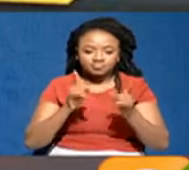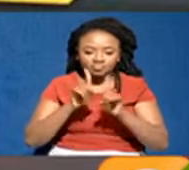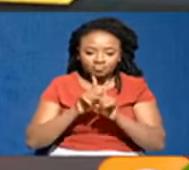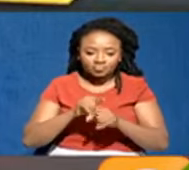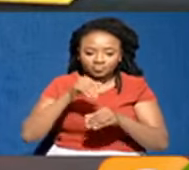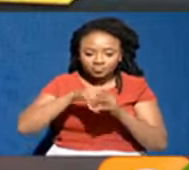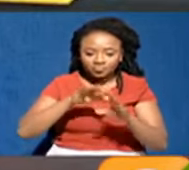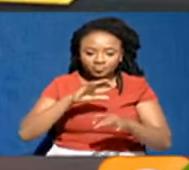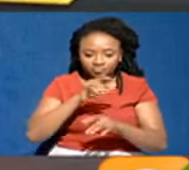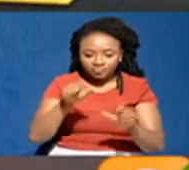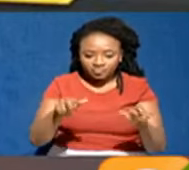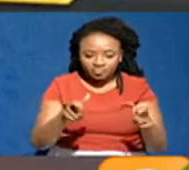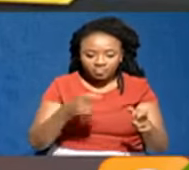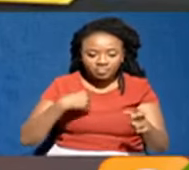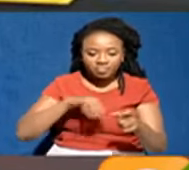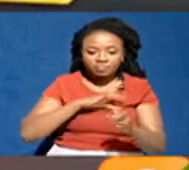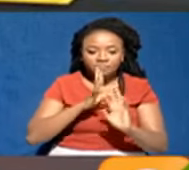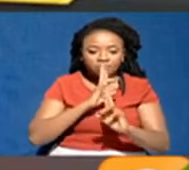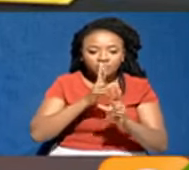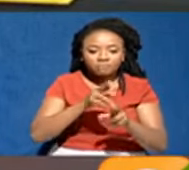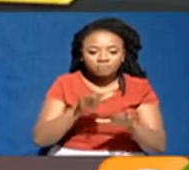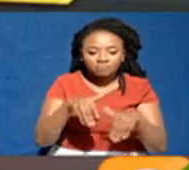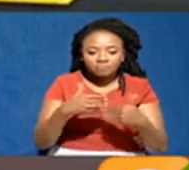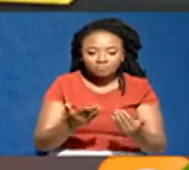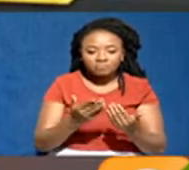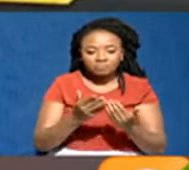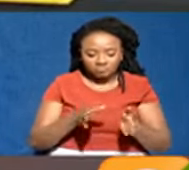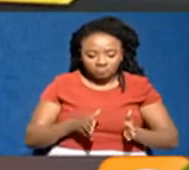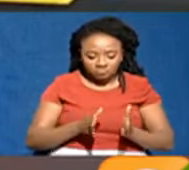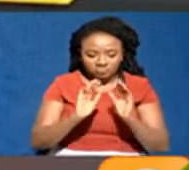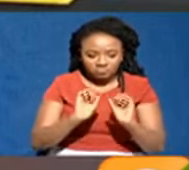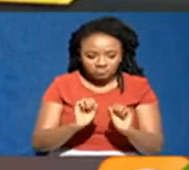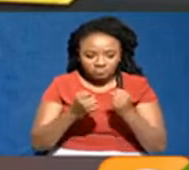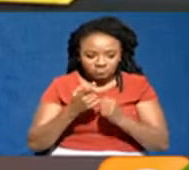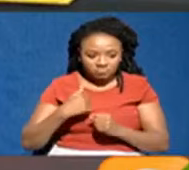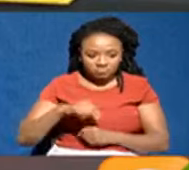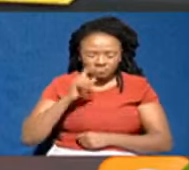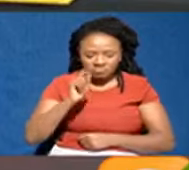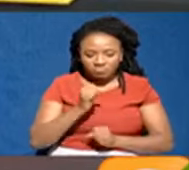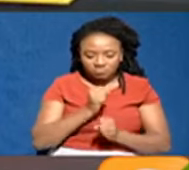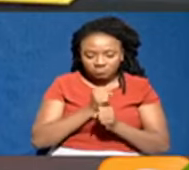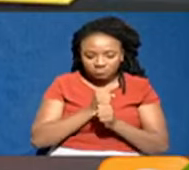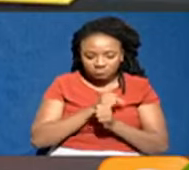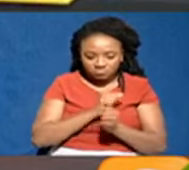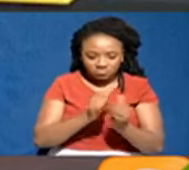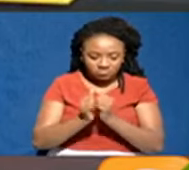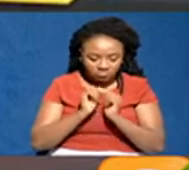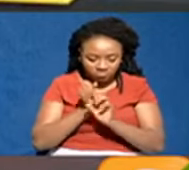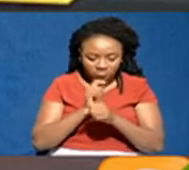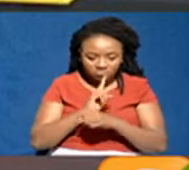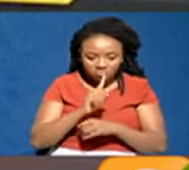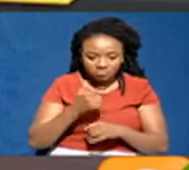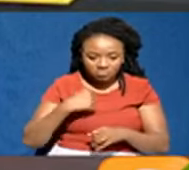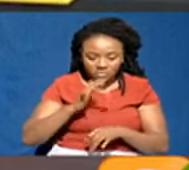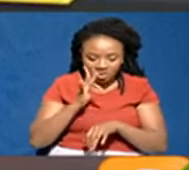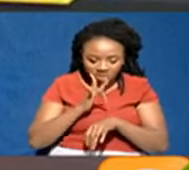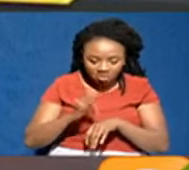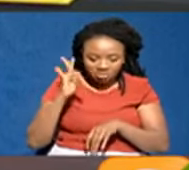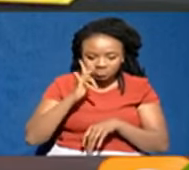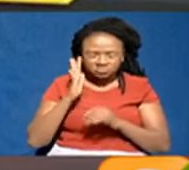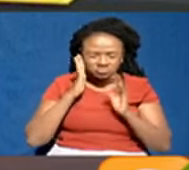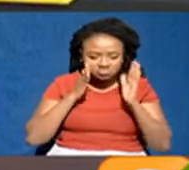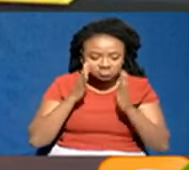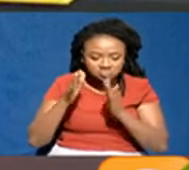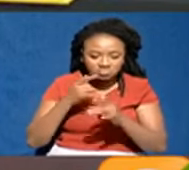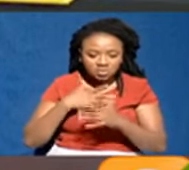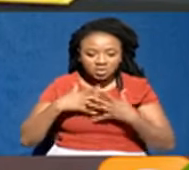on matters road safety? I mean, we need to play an equal role and in ensuring that we are sensitized and empower the public with the